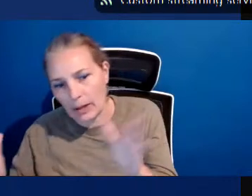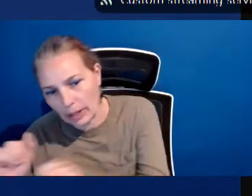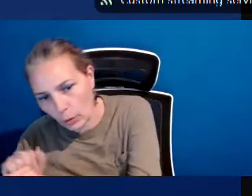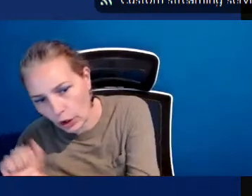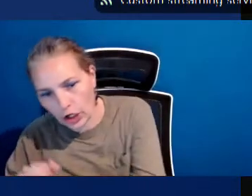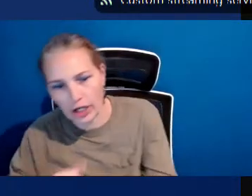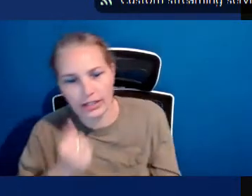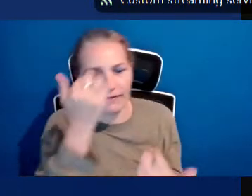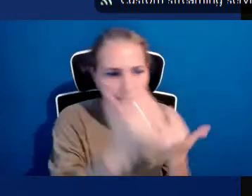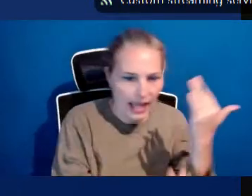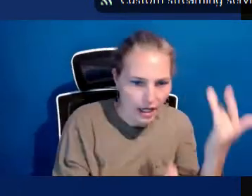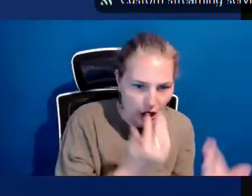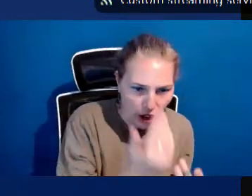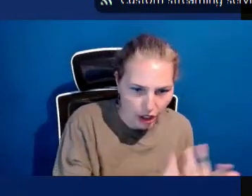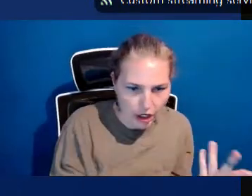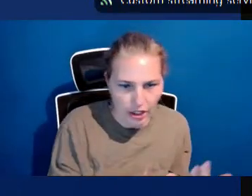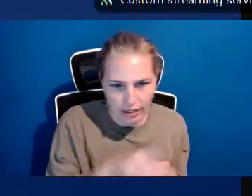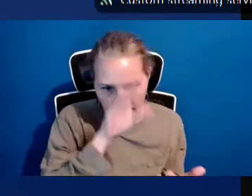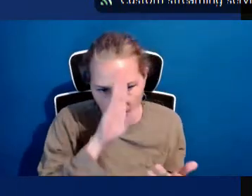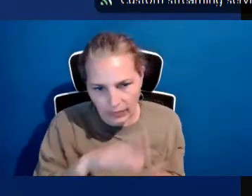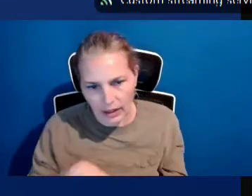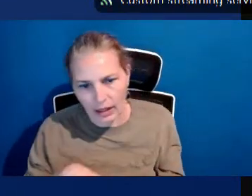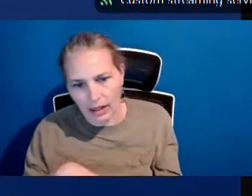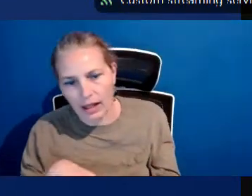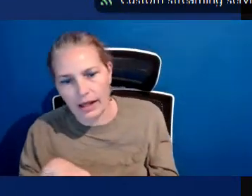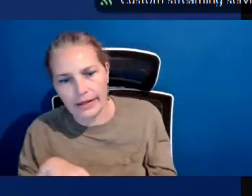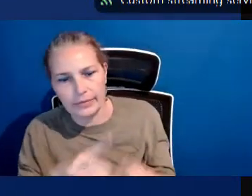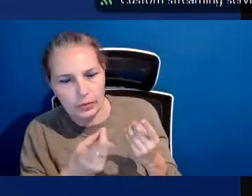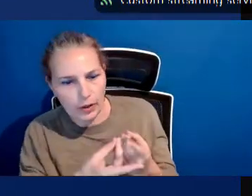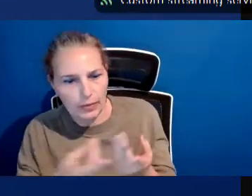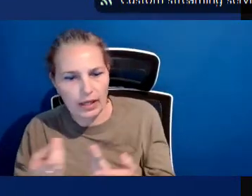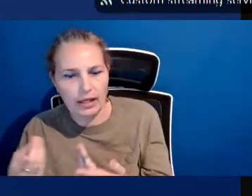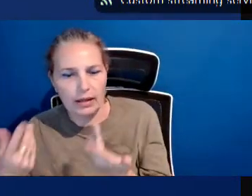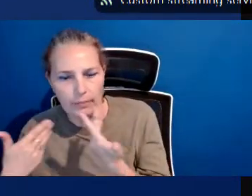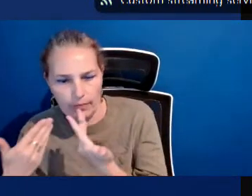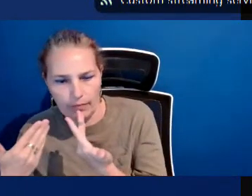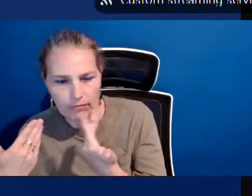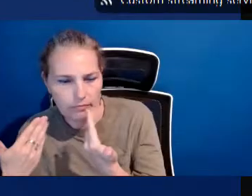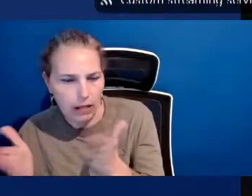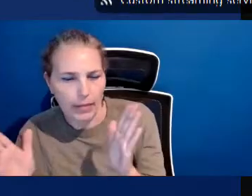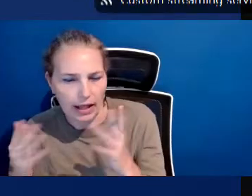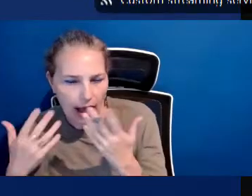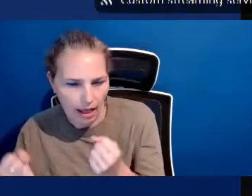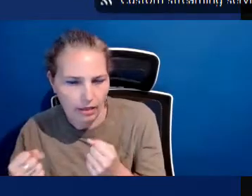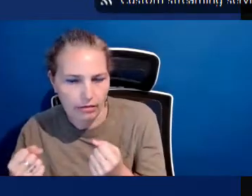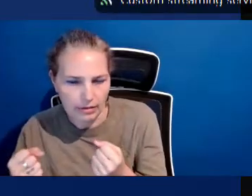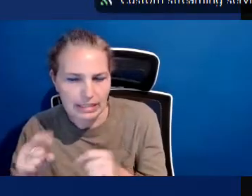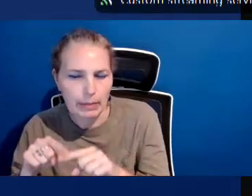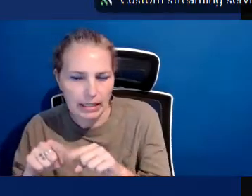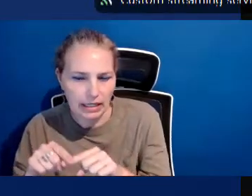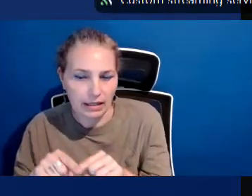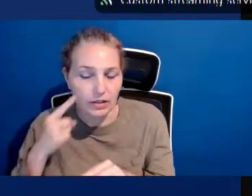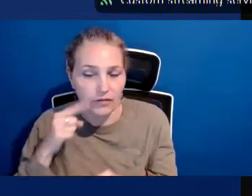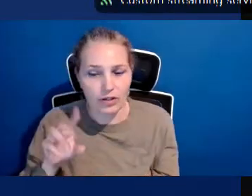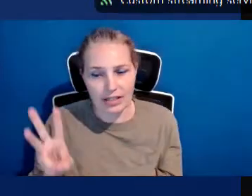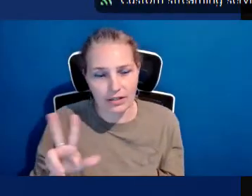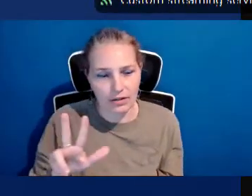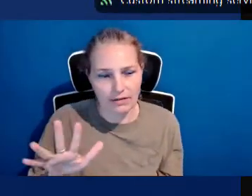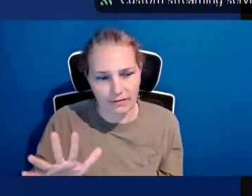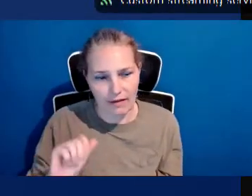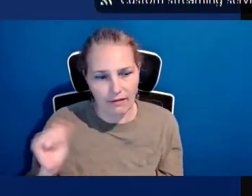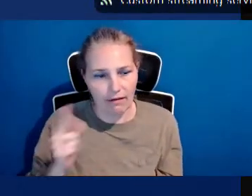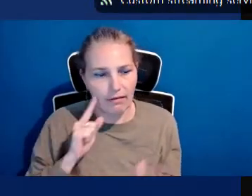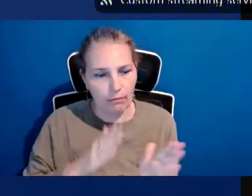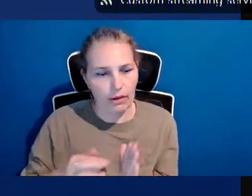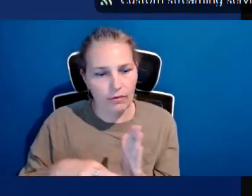reviews are in progress. At this stage, separate permits are created for each structure, but the applicant does not need to file any